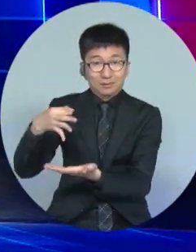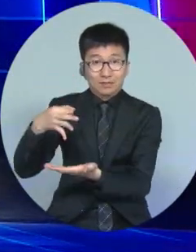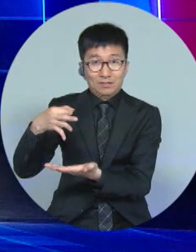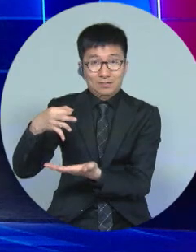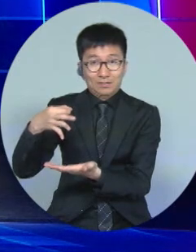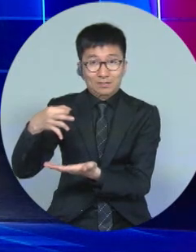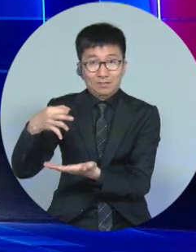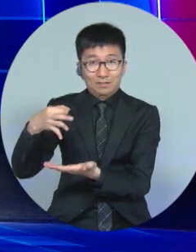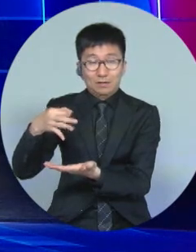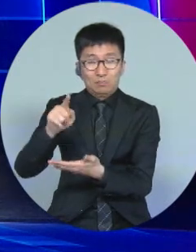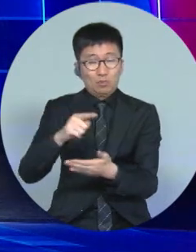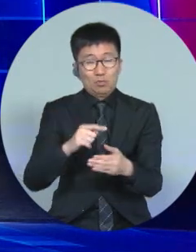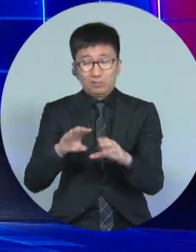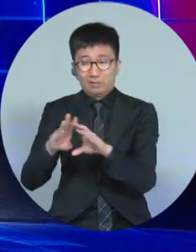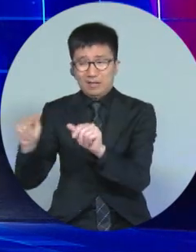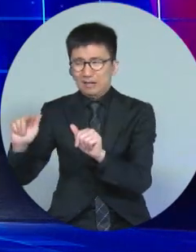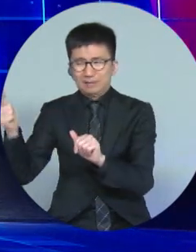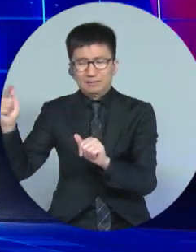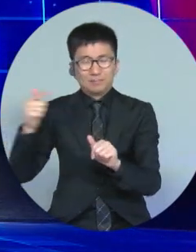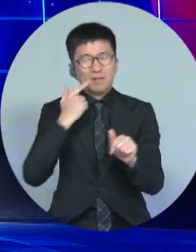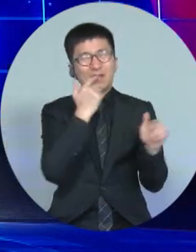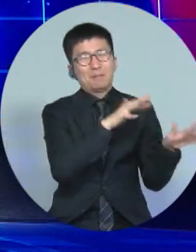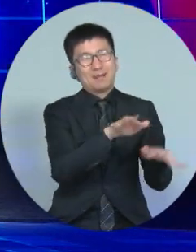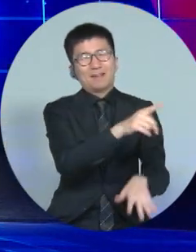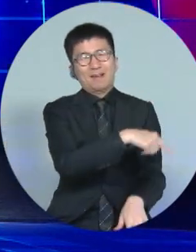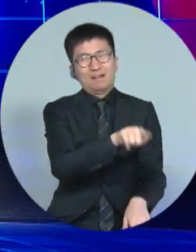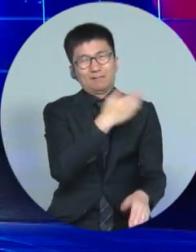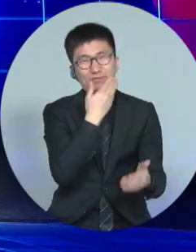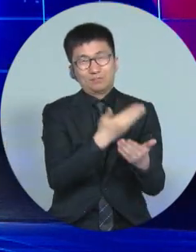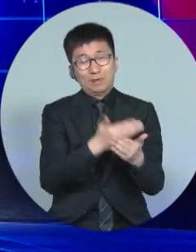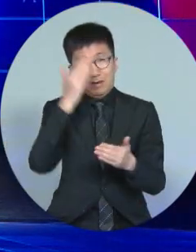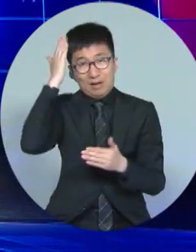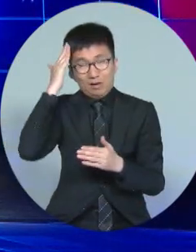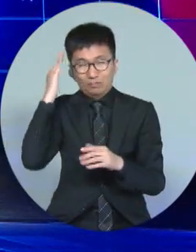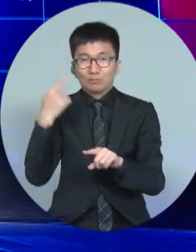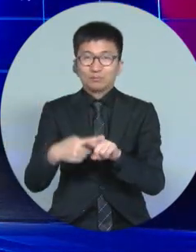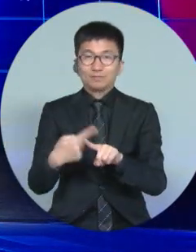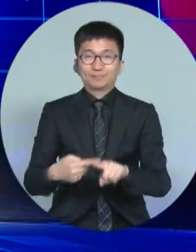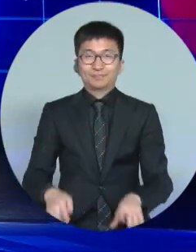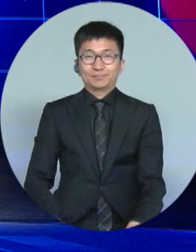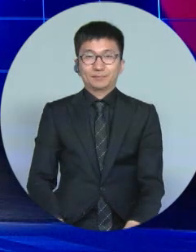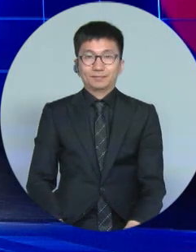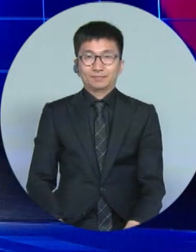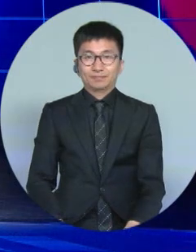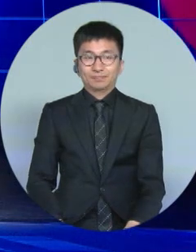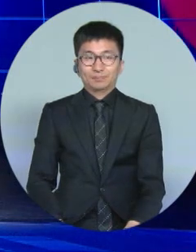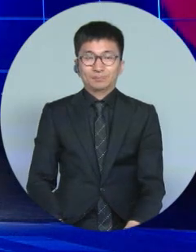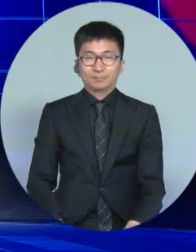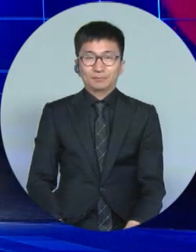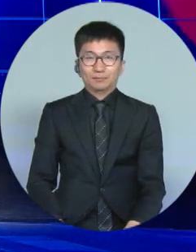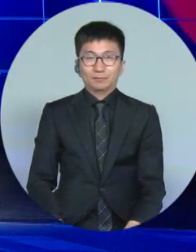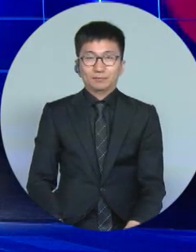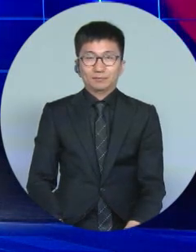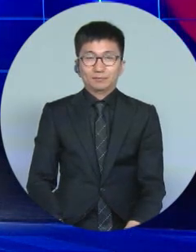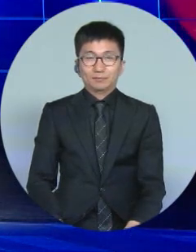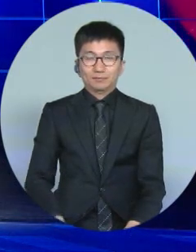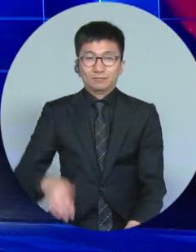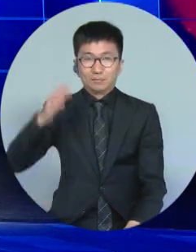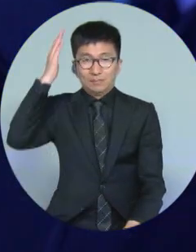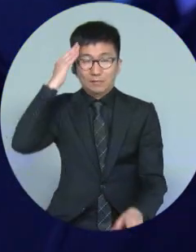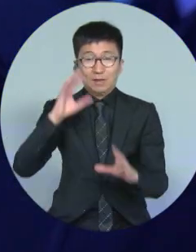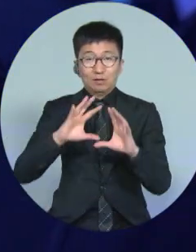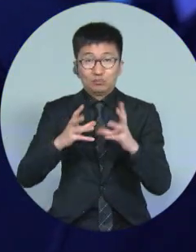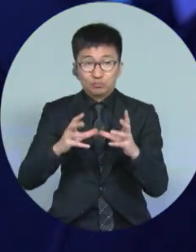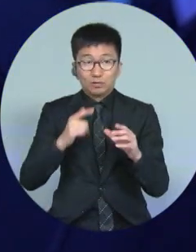Korea is one of those countries which has acquired ownership of a vast amount of sea. Your